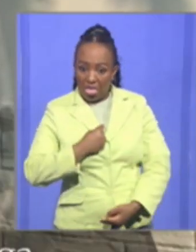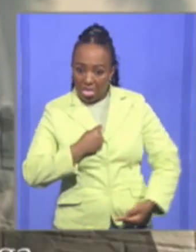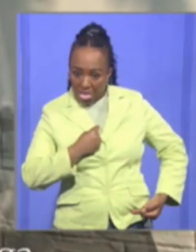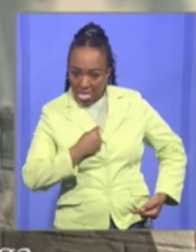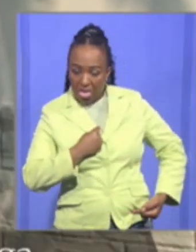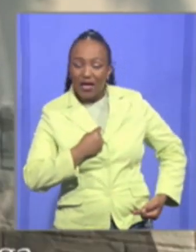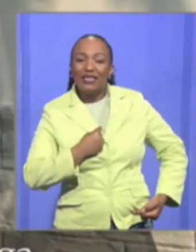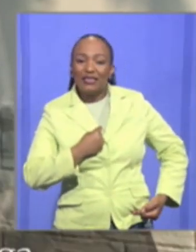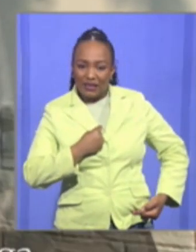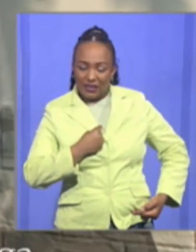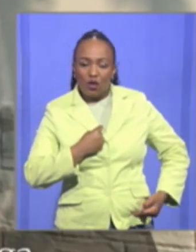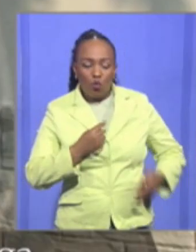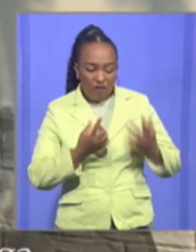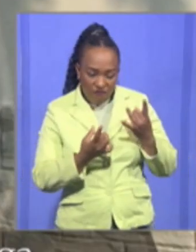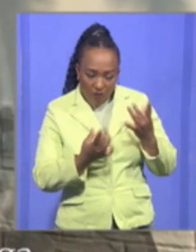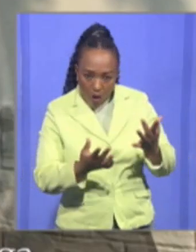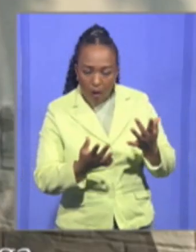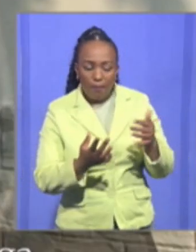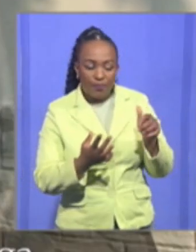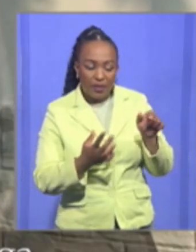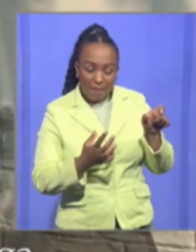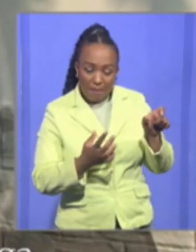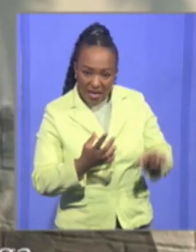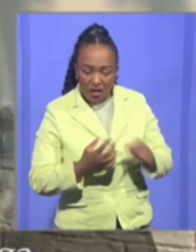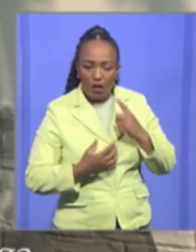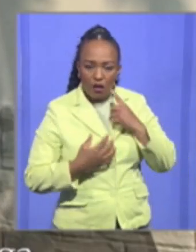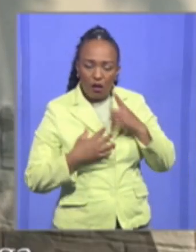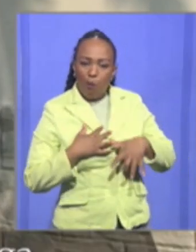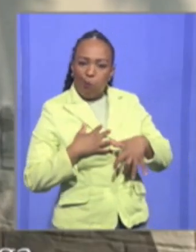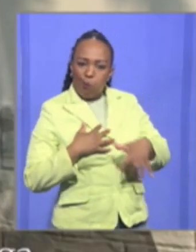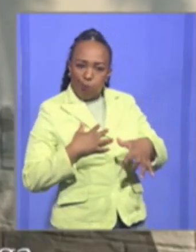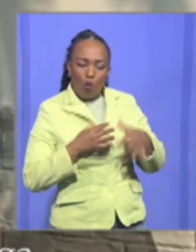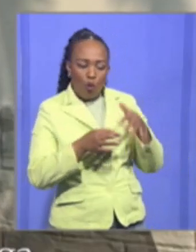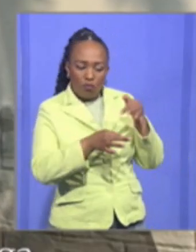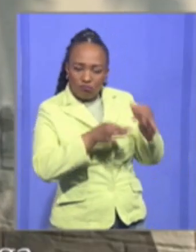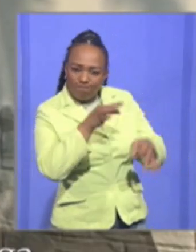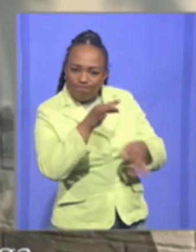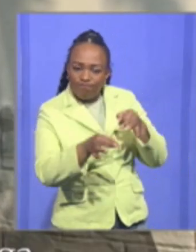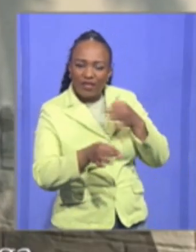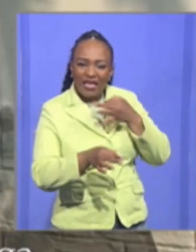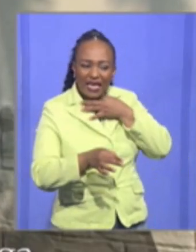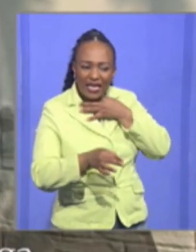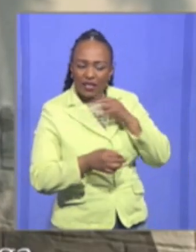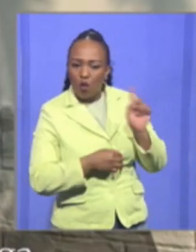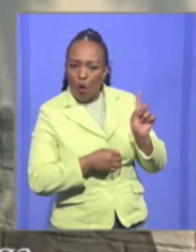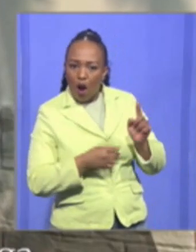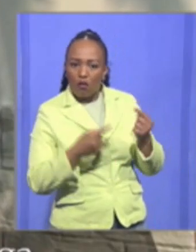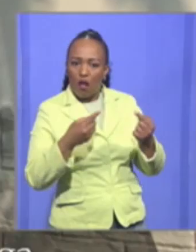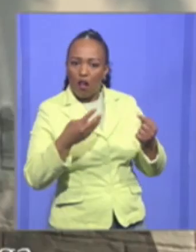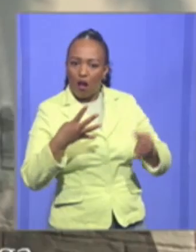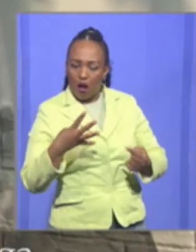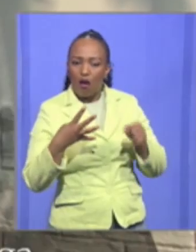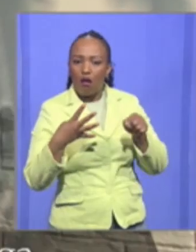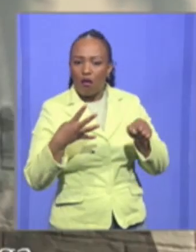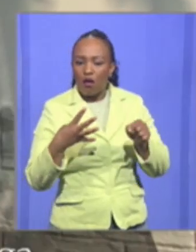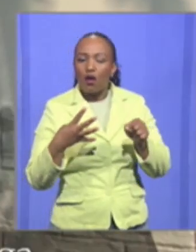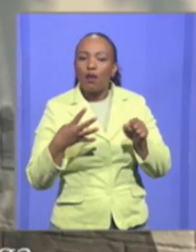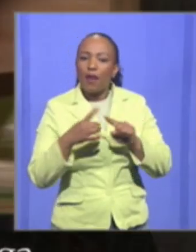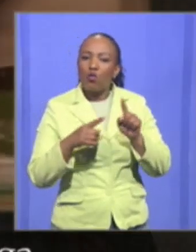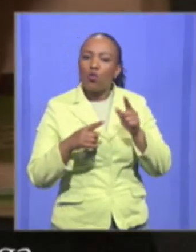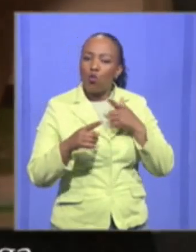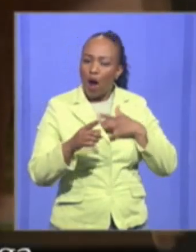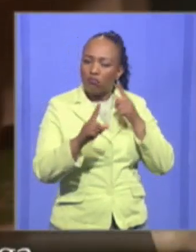we inform the patient and we explain the risk. But what is more important is to save life. The important of operation is to